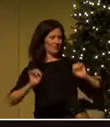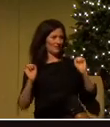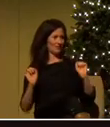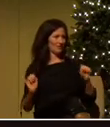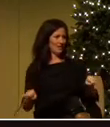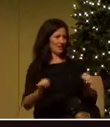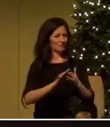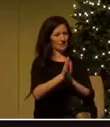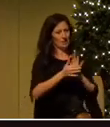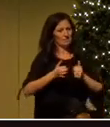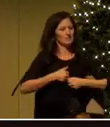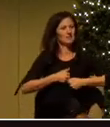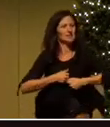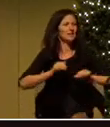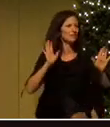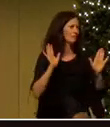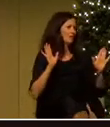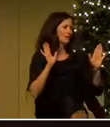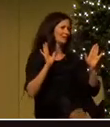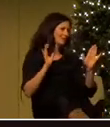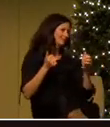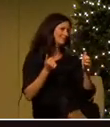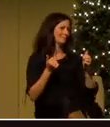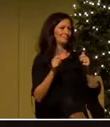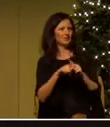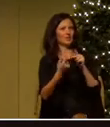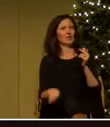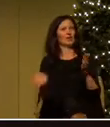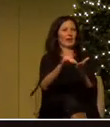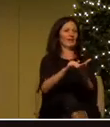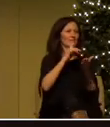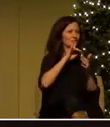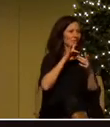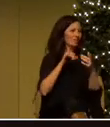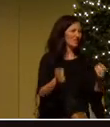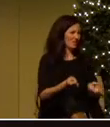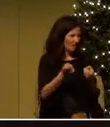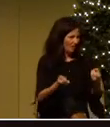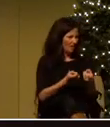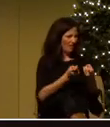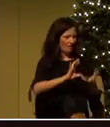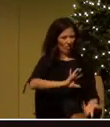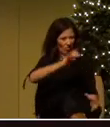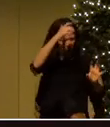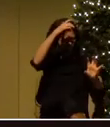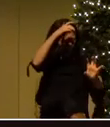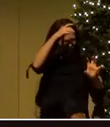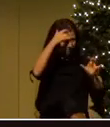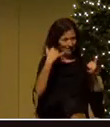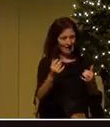be the sacrifice, do it over again for fallen humanity. It's the gift of himself